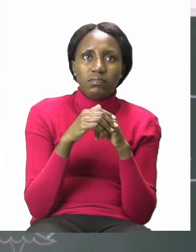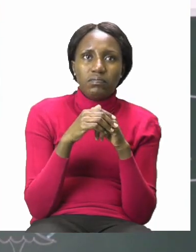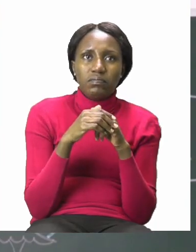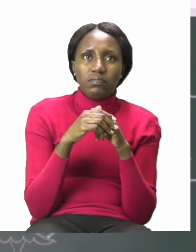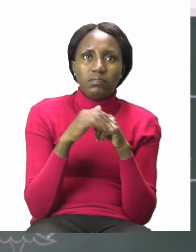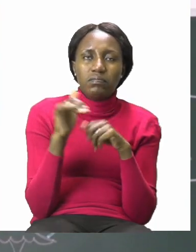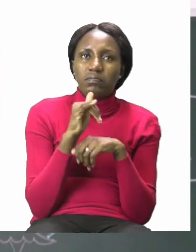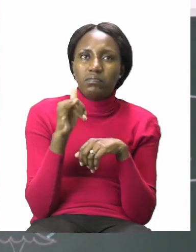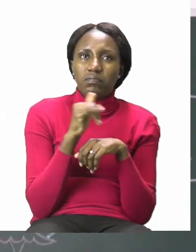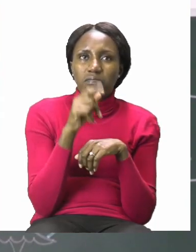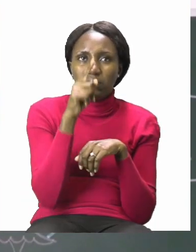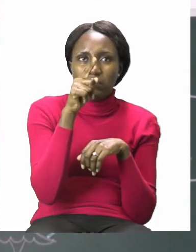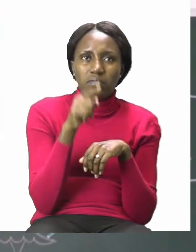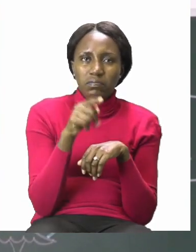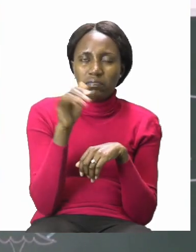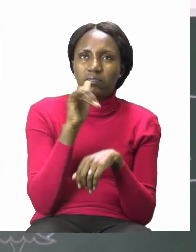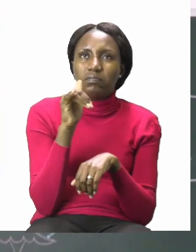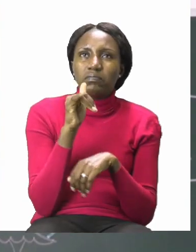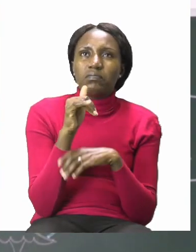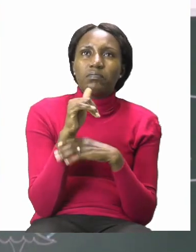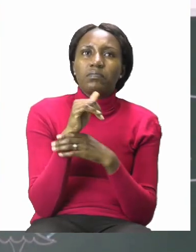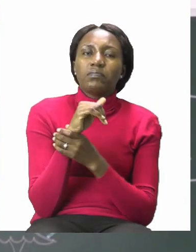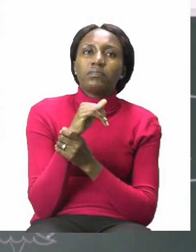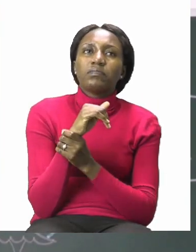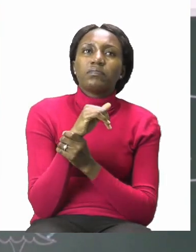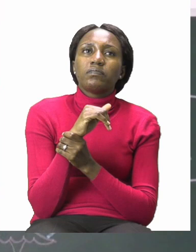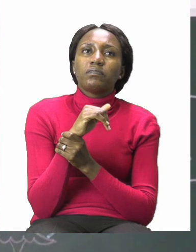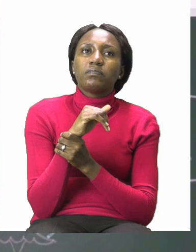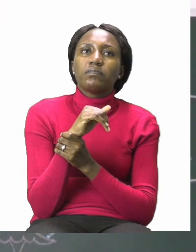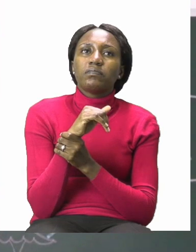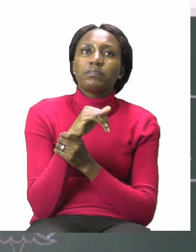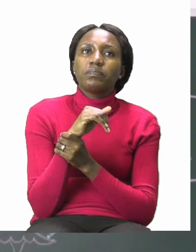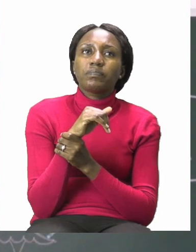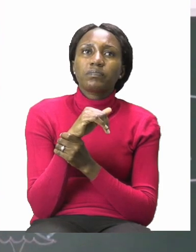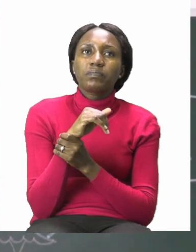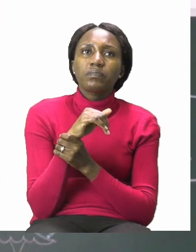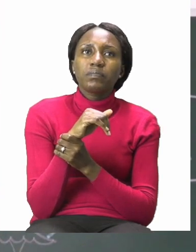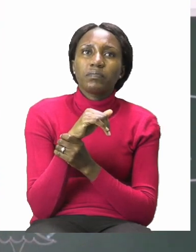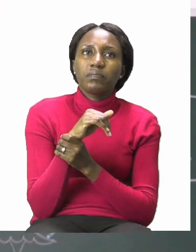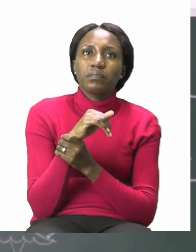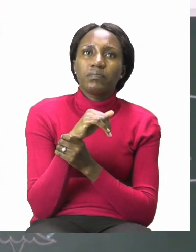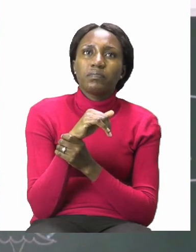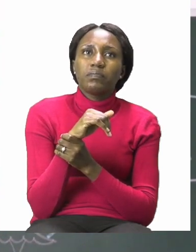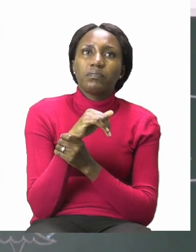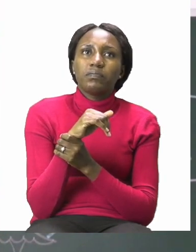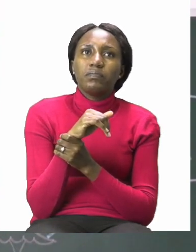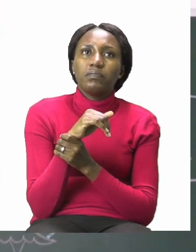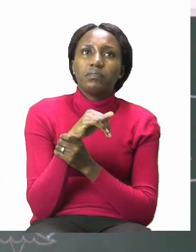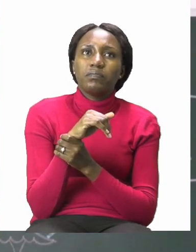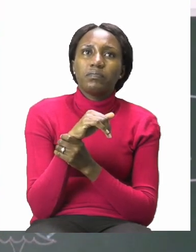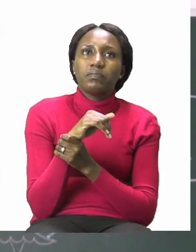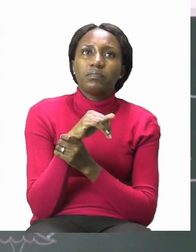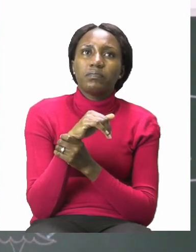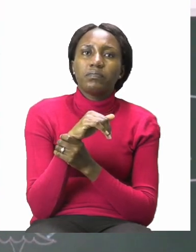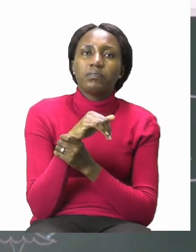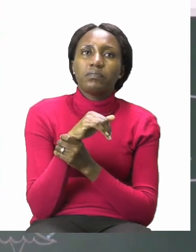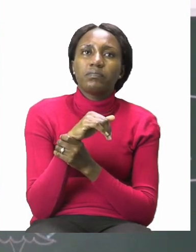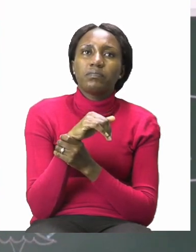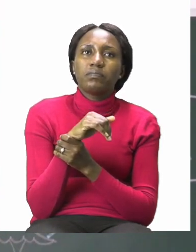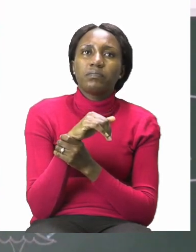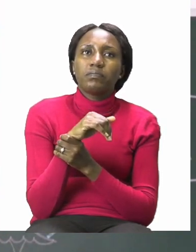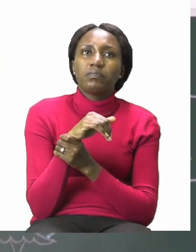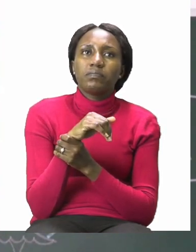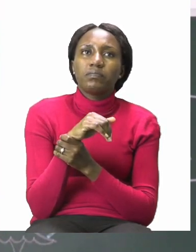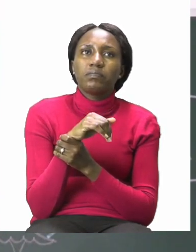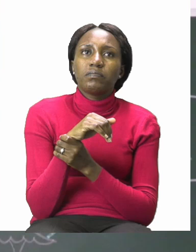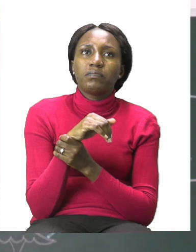is the next one between the two tables we have left. I think this one is the next one. So I'm